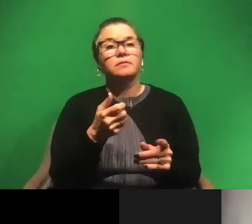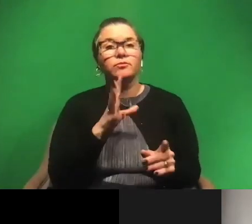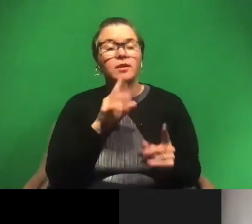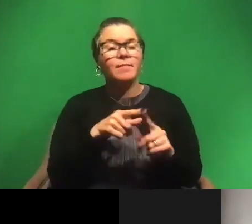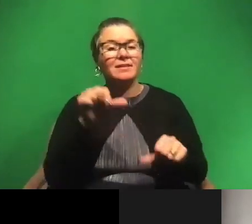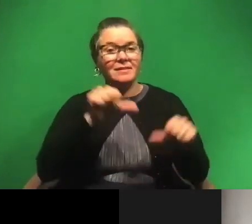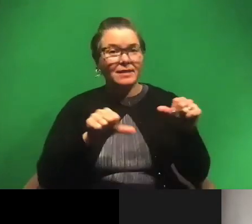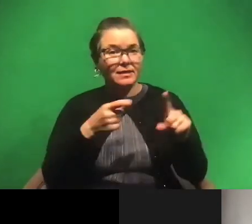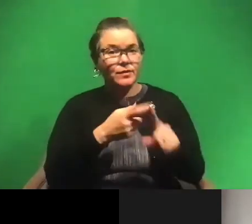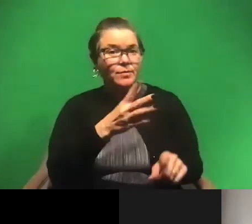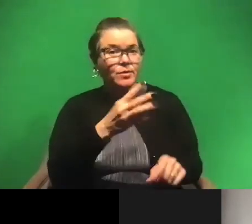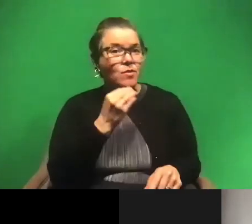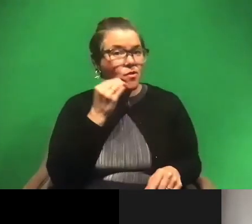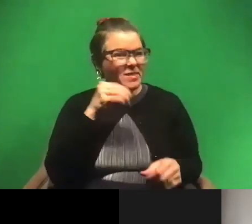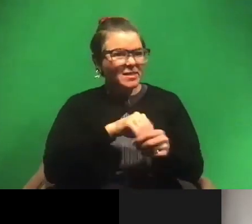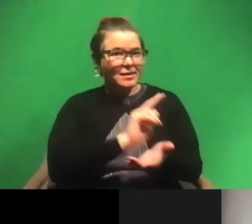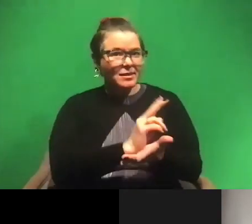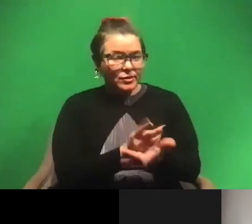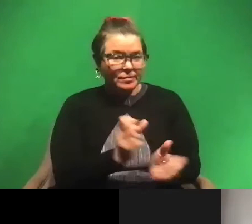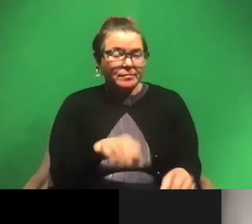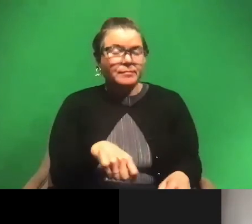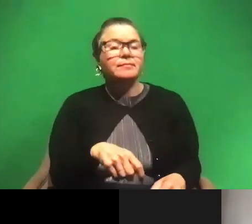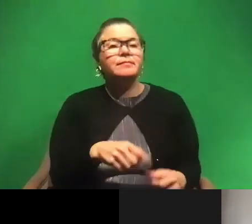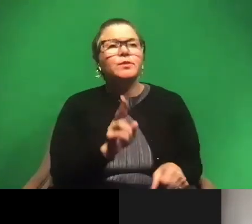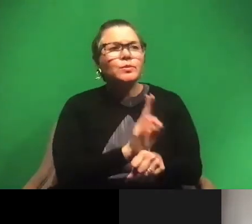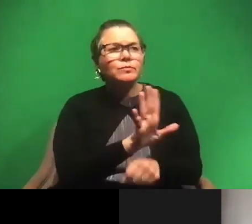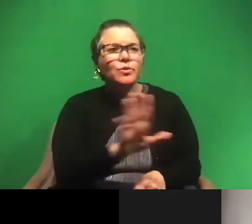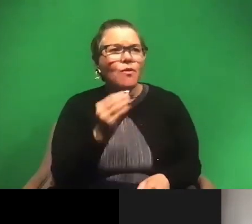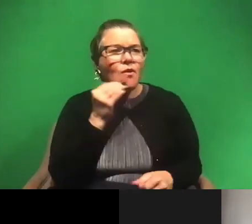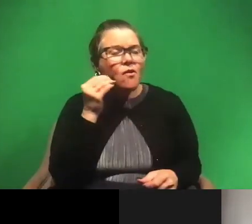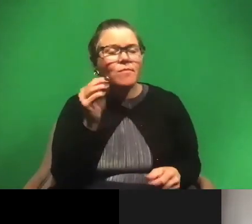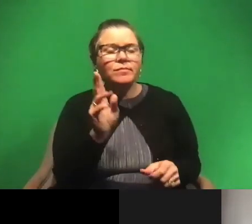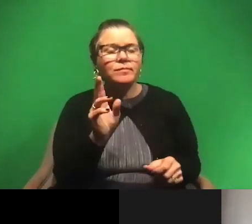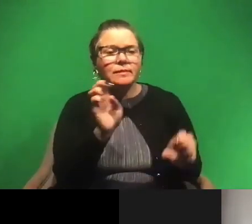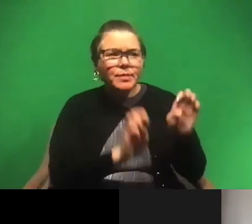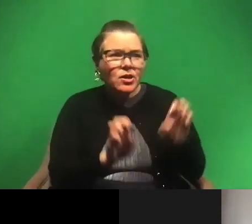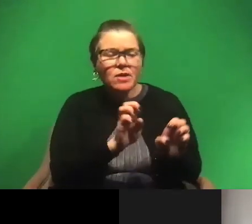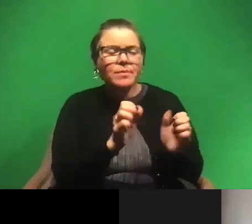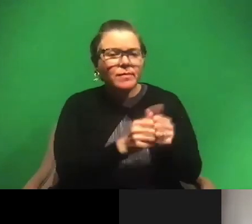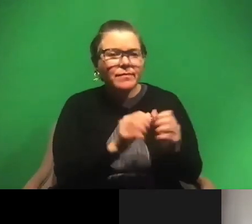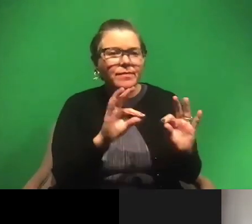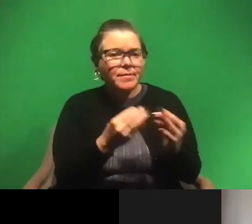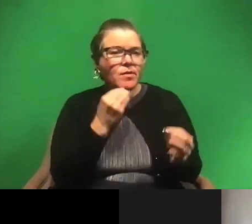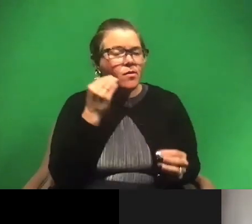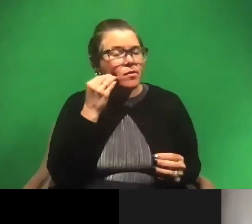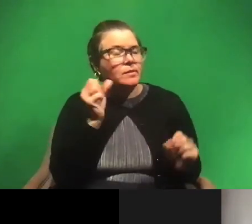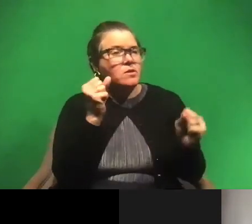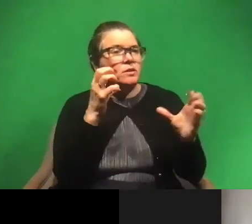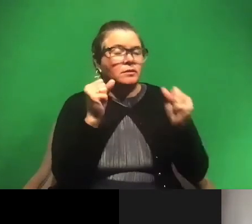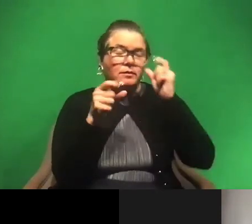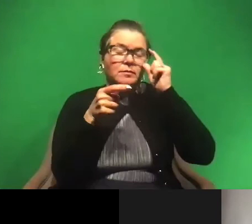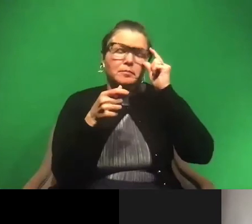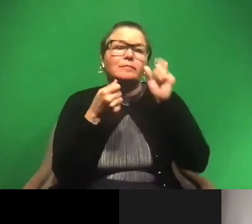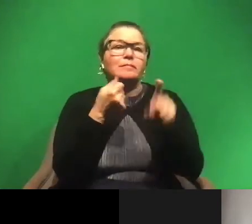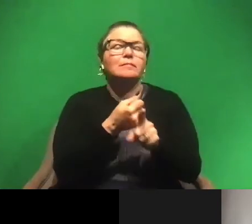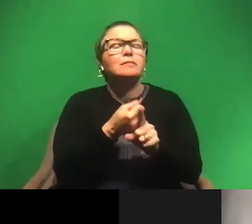can do from your kitchen. And so things you can use around the house to do science experiments with the family at home. It's going to be awesome. She's an amazing